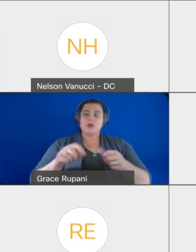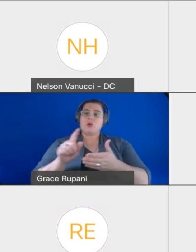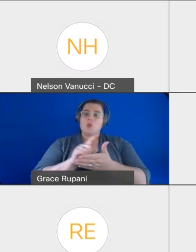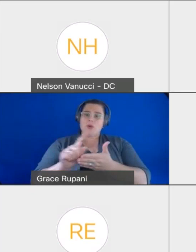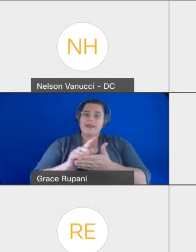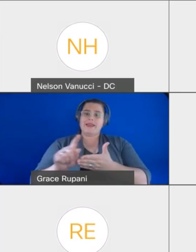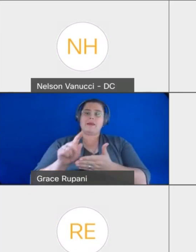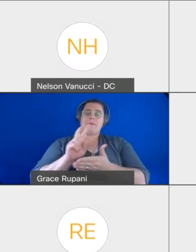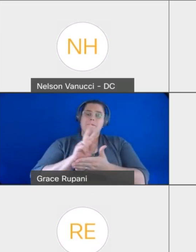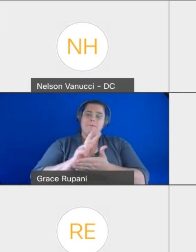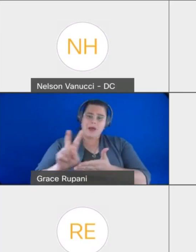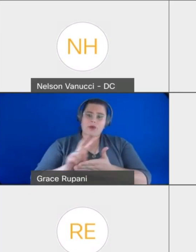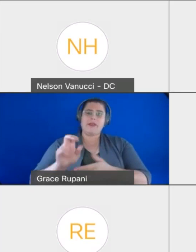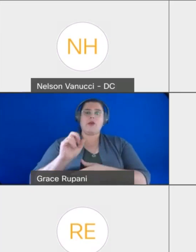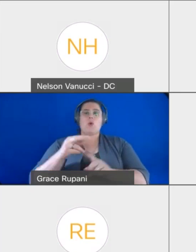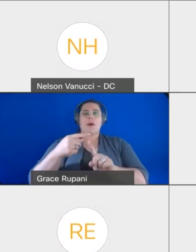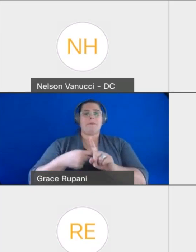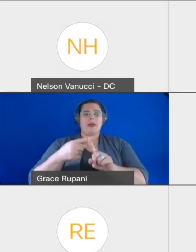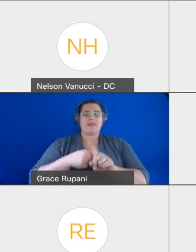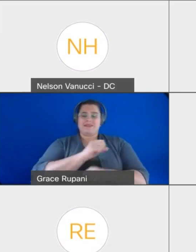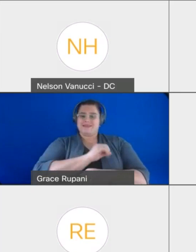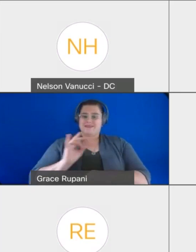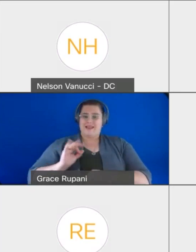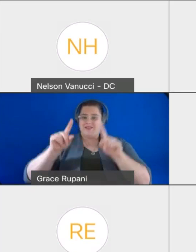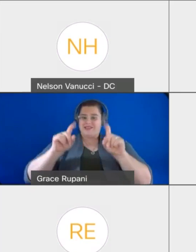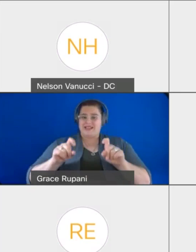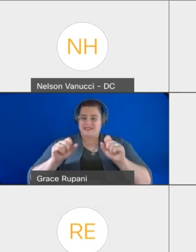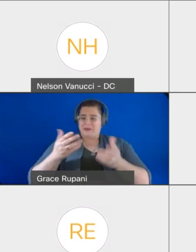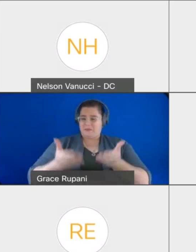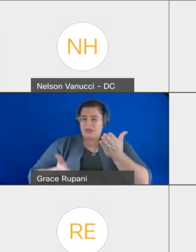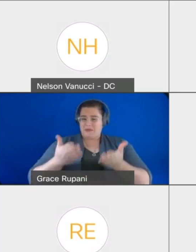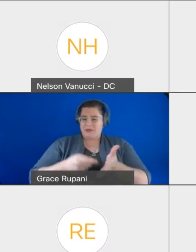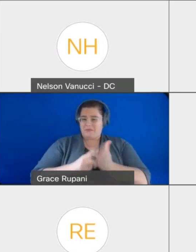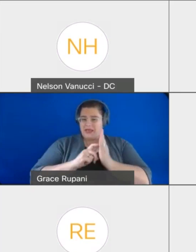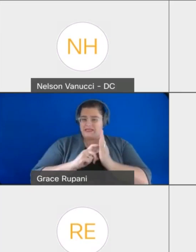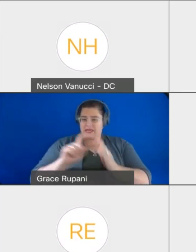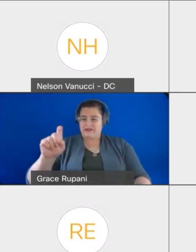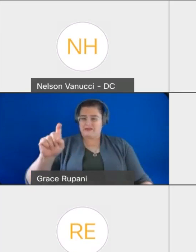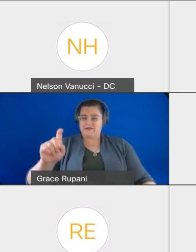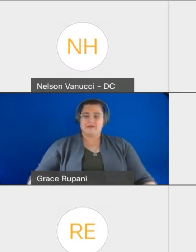biweekly, or monthly testing for staff could be mandated?